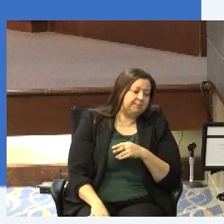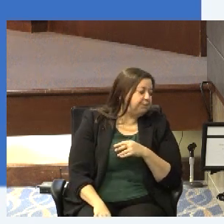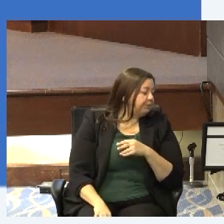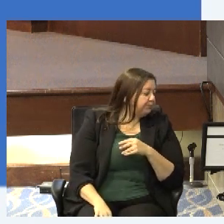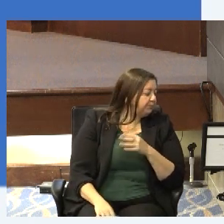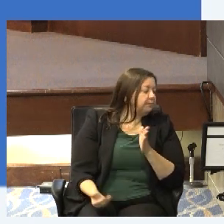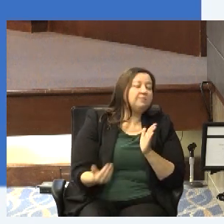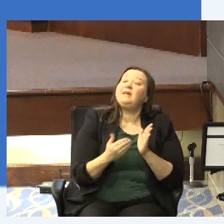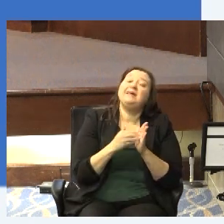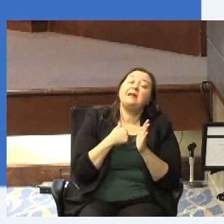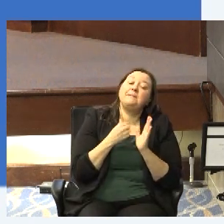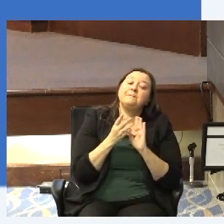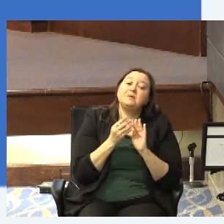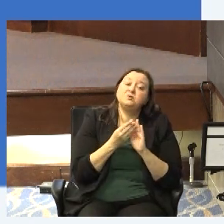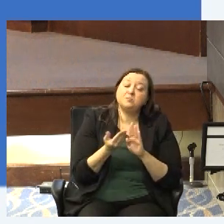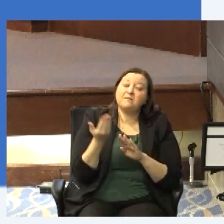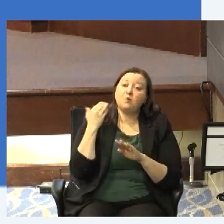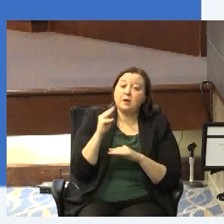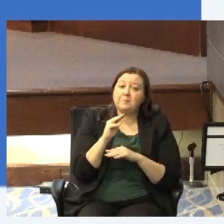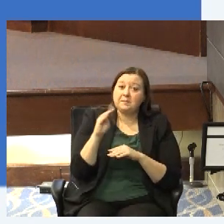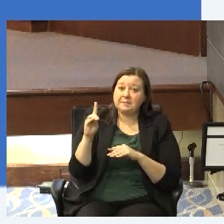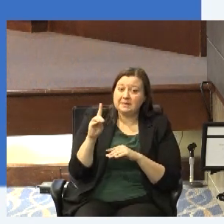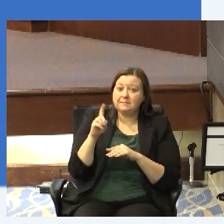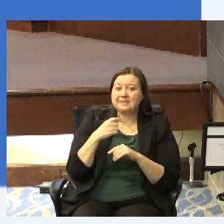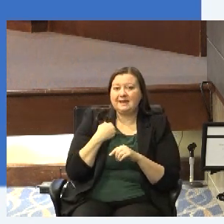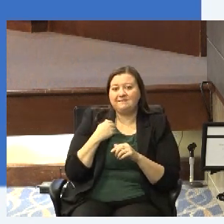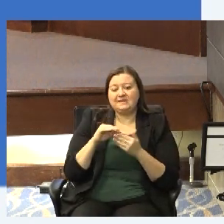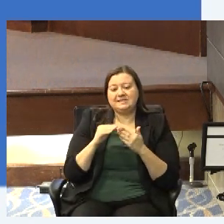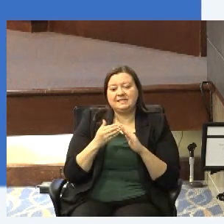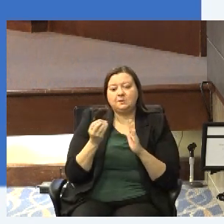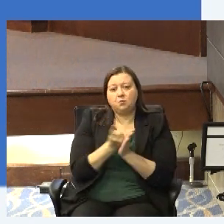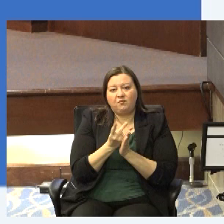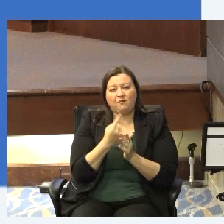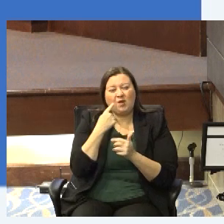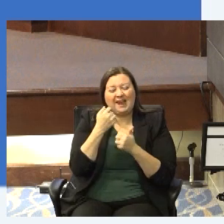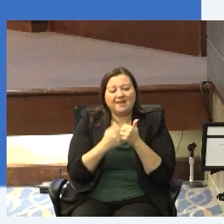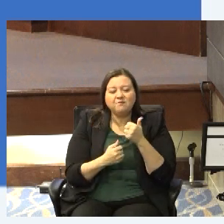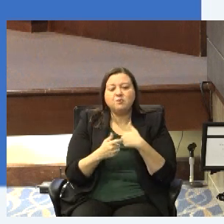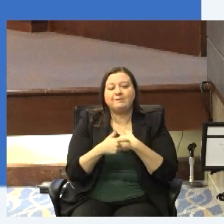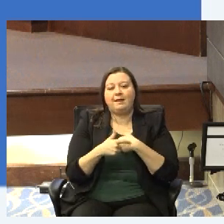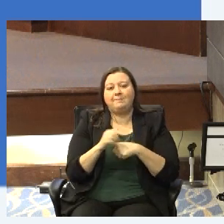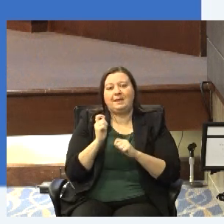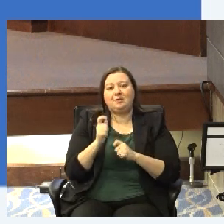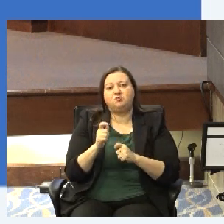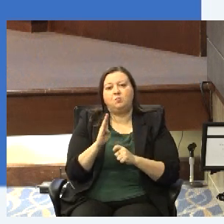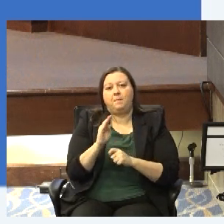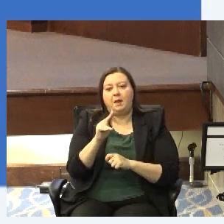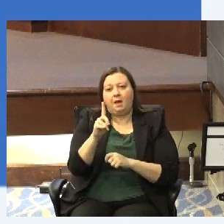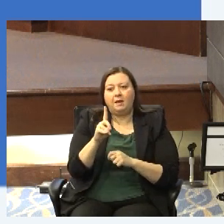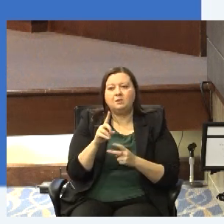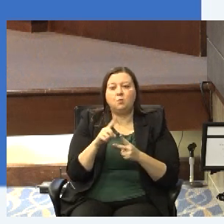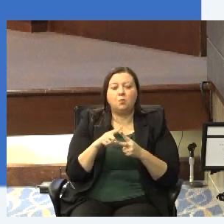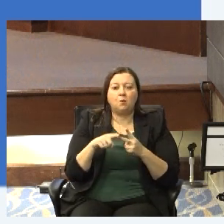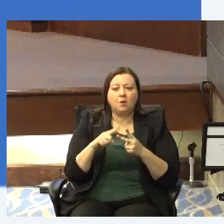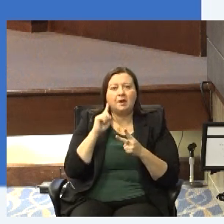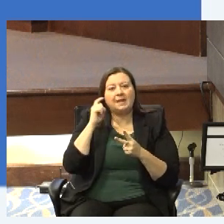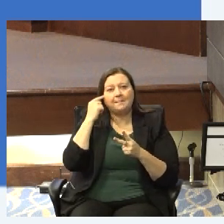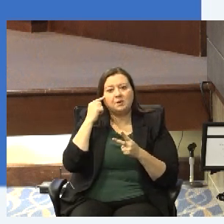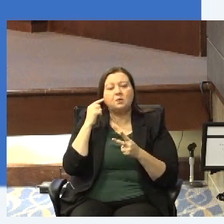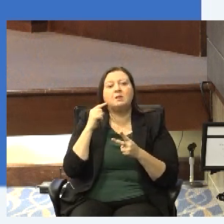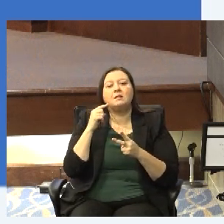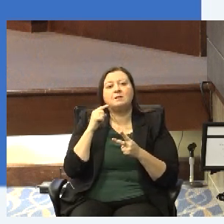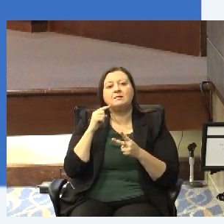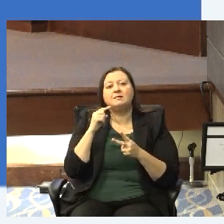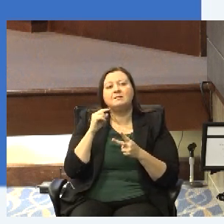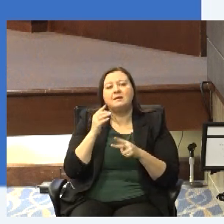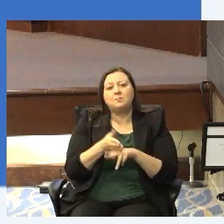Again, I mentioned this earlier, the MMD must obtain city approval for every bond issuance or for a capital improvements budget every